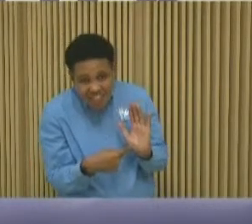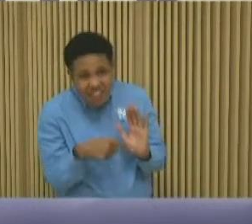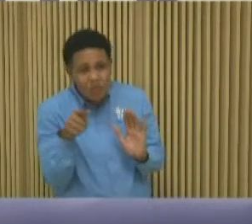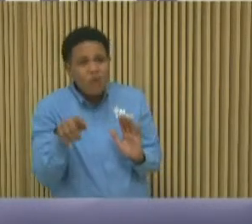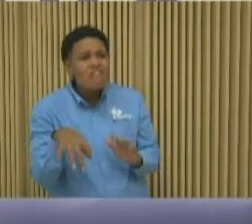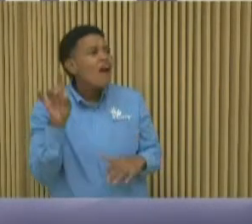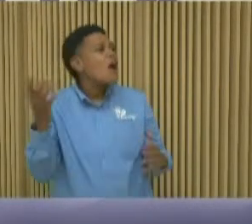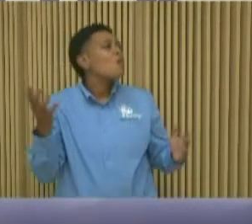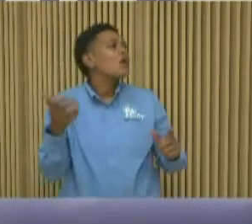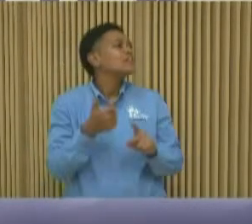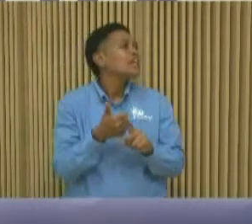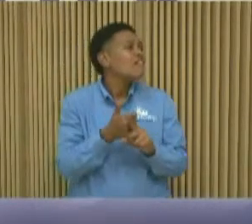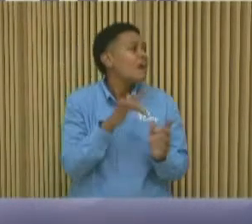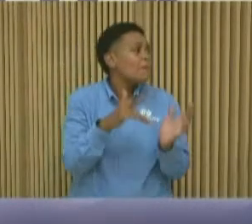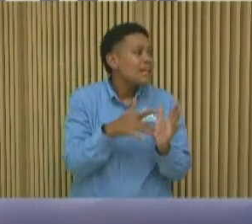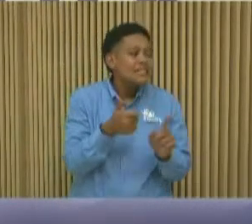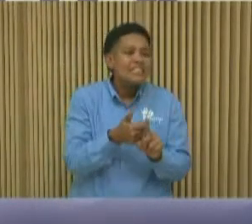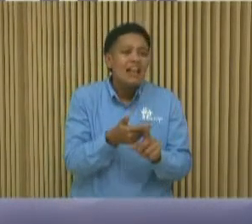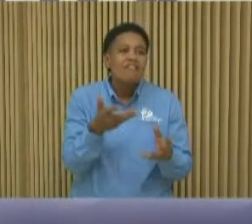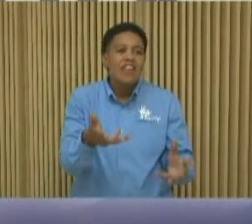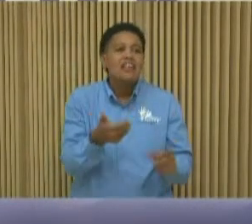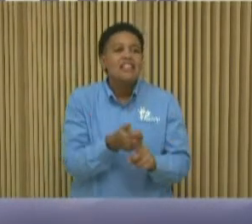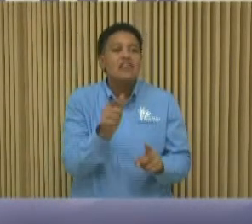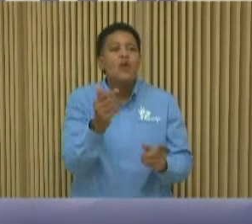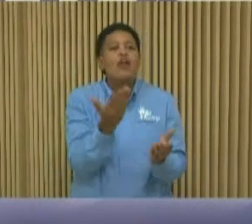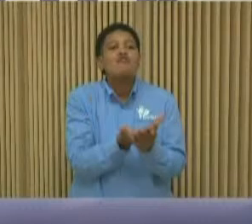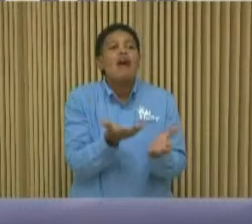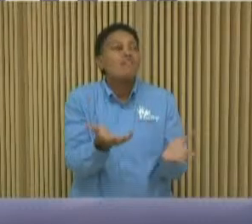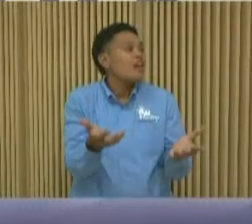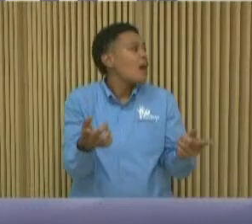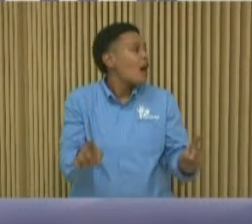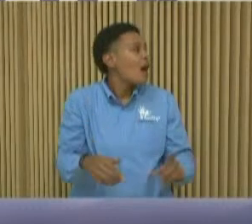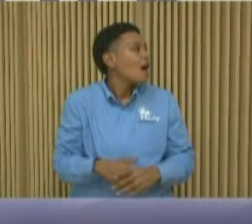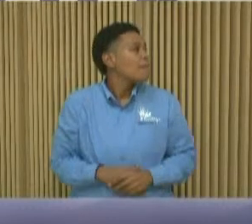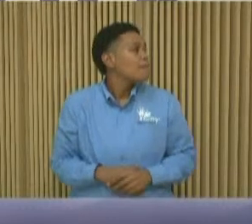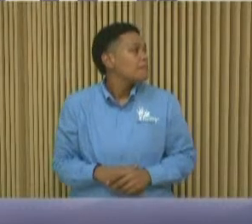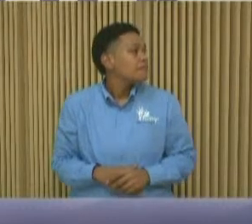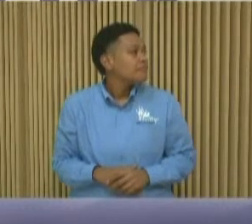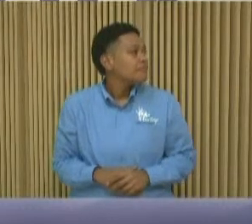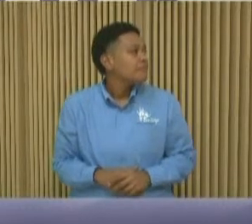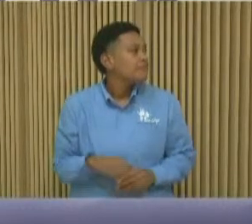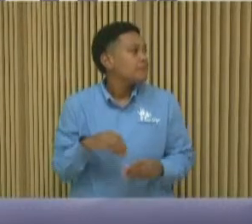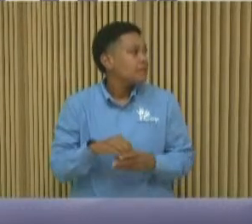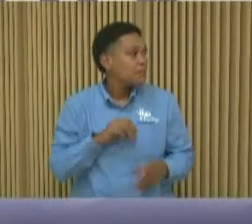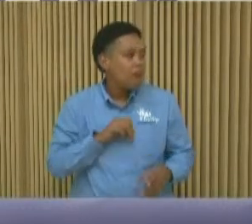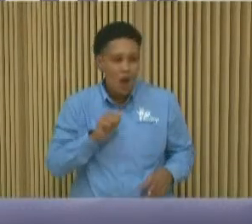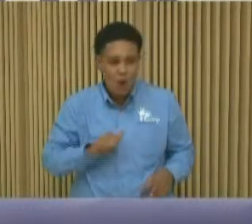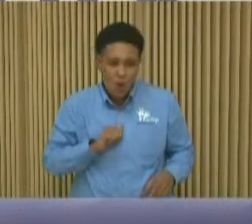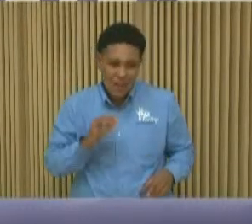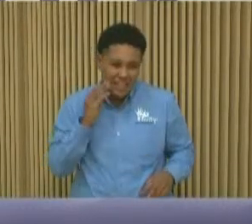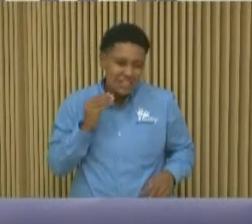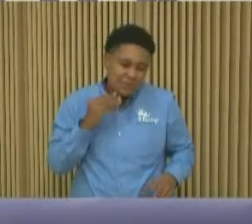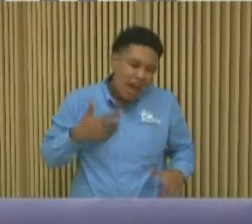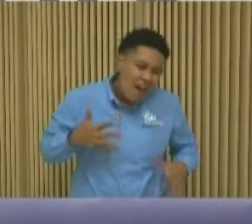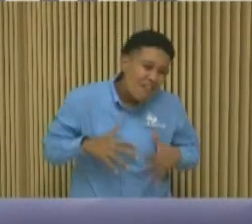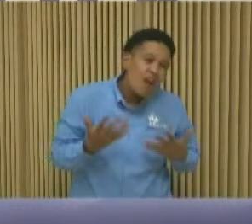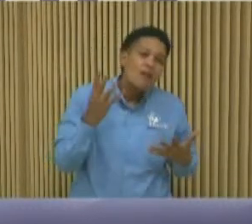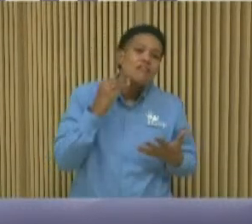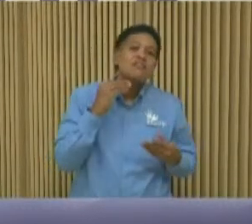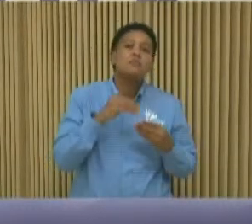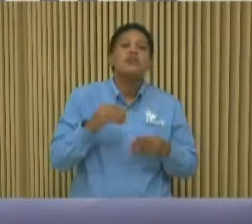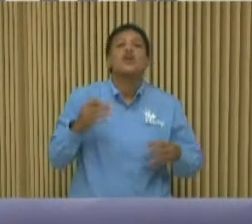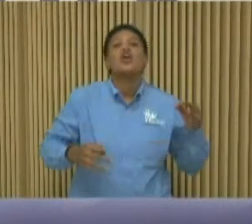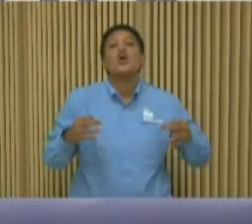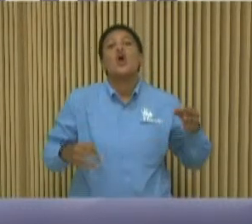find that there's middle ground that you can arrive at. Yes. In my own experience, I have a lot of experience actually in the courts